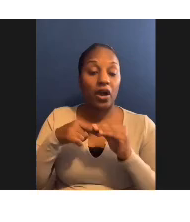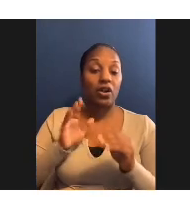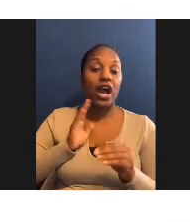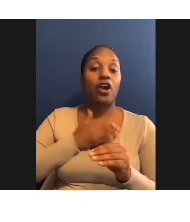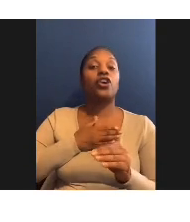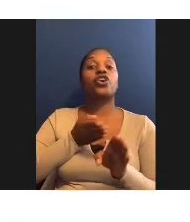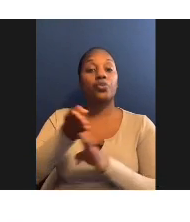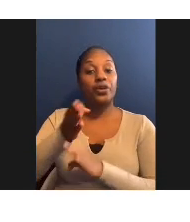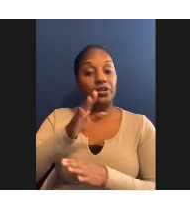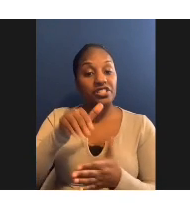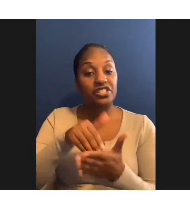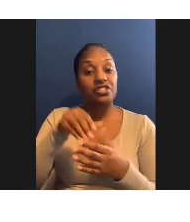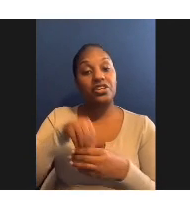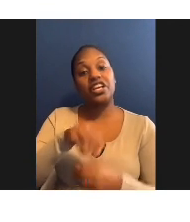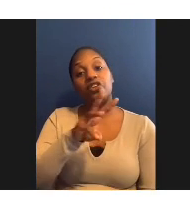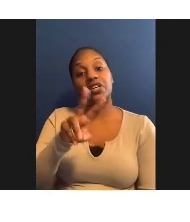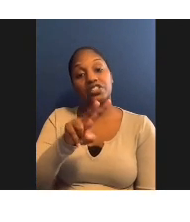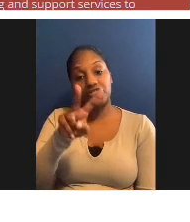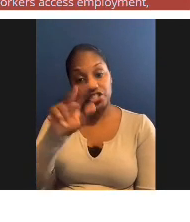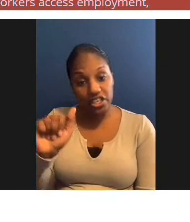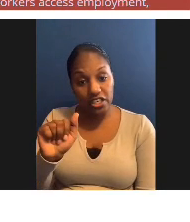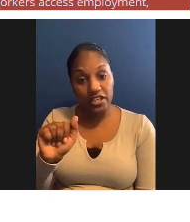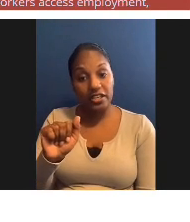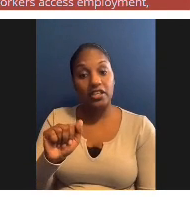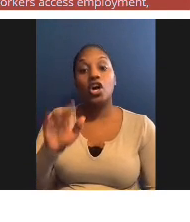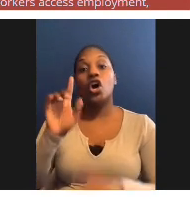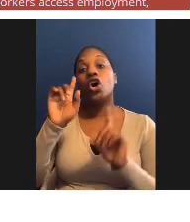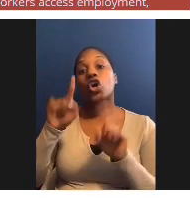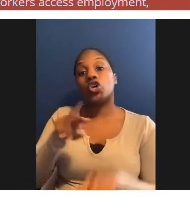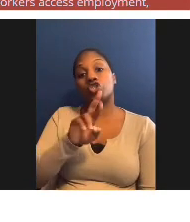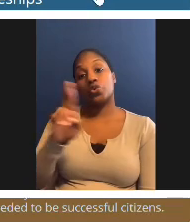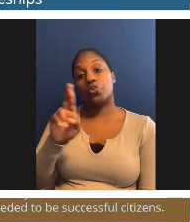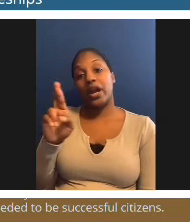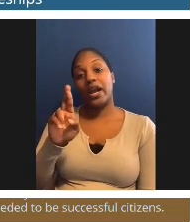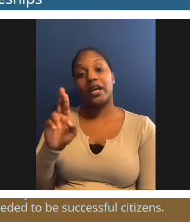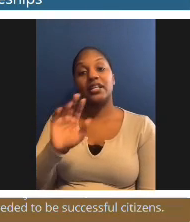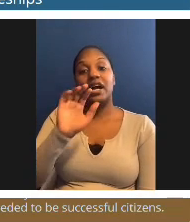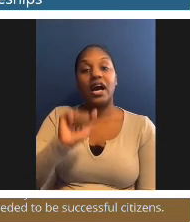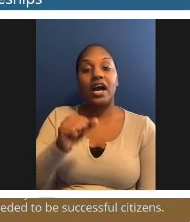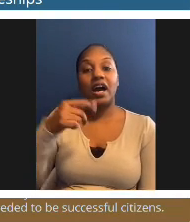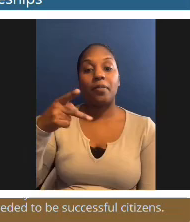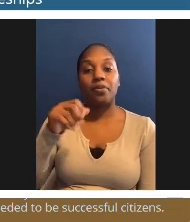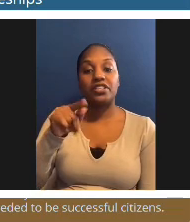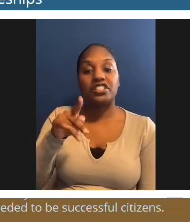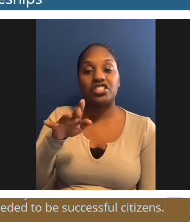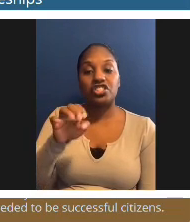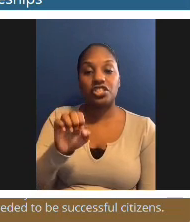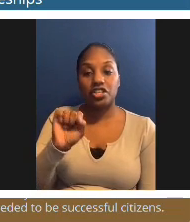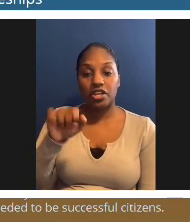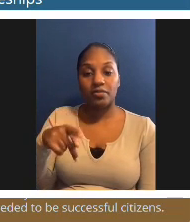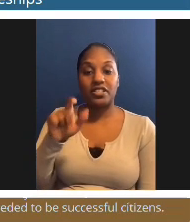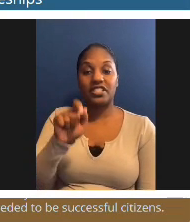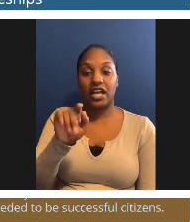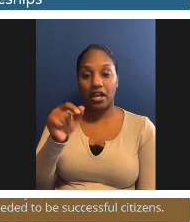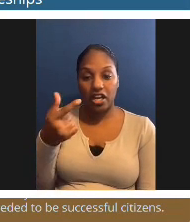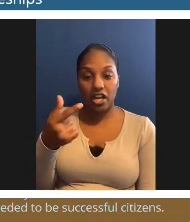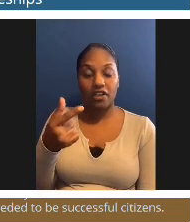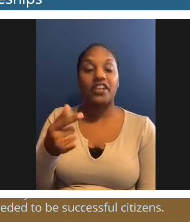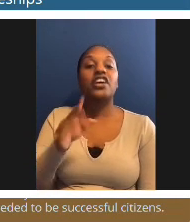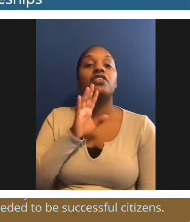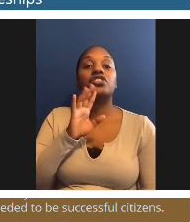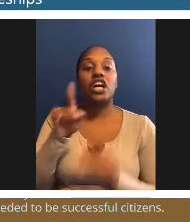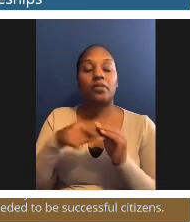Virginia. We go up to the right, apprenticeship.gov. Bev talked about West Virginia